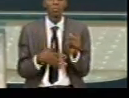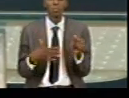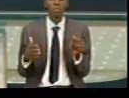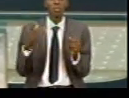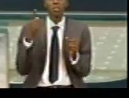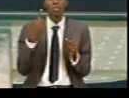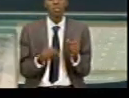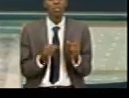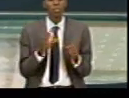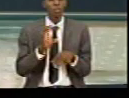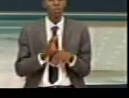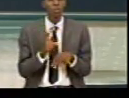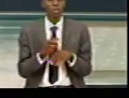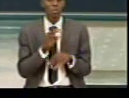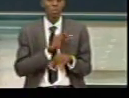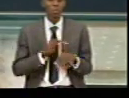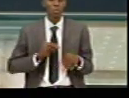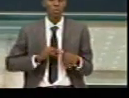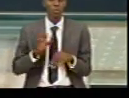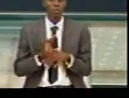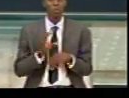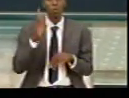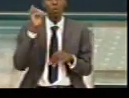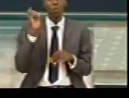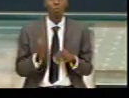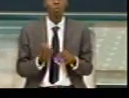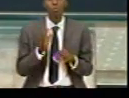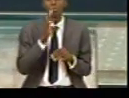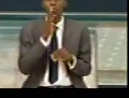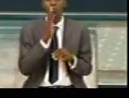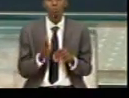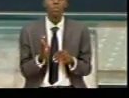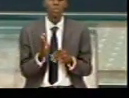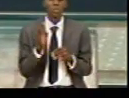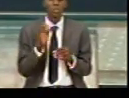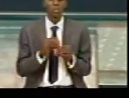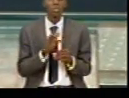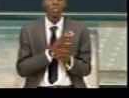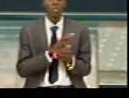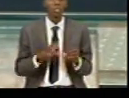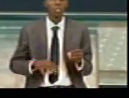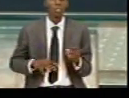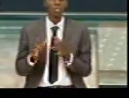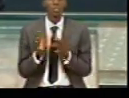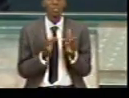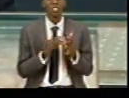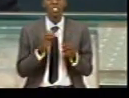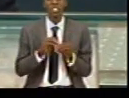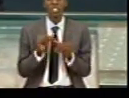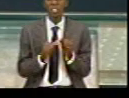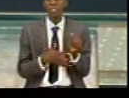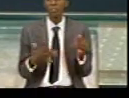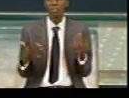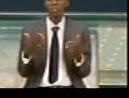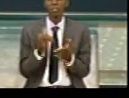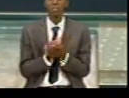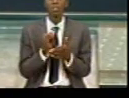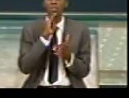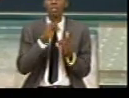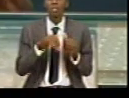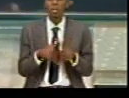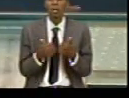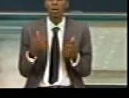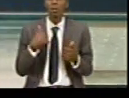the church must be subject to Christ in everything. That's how we